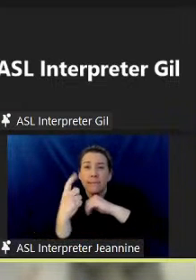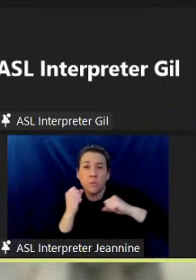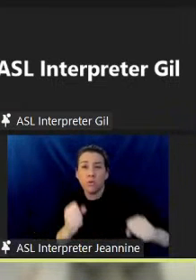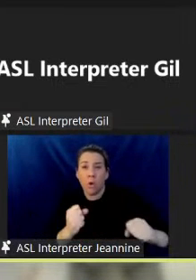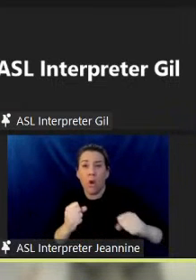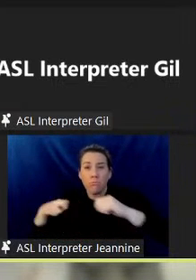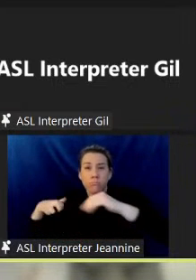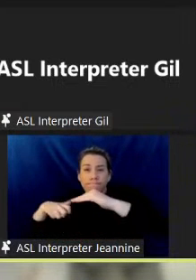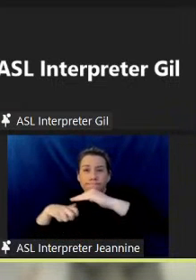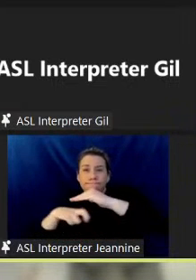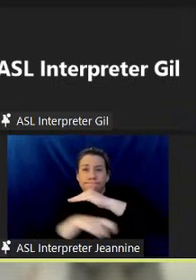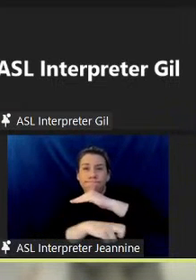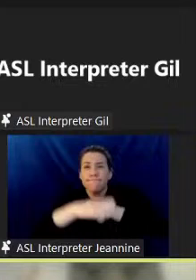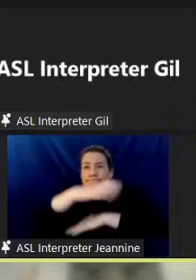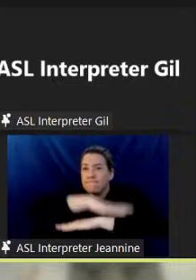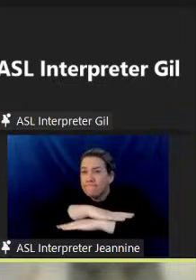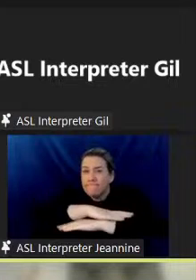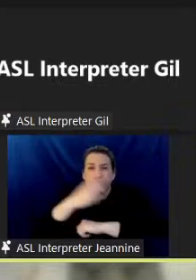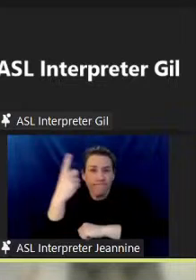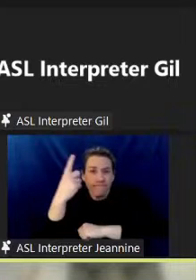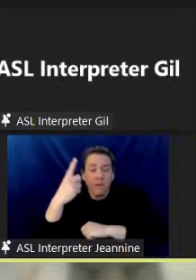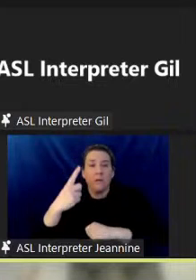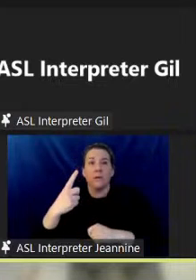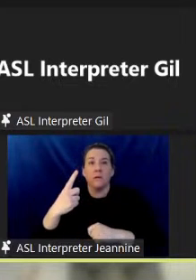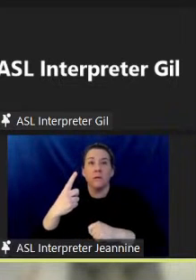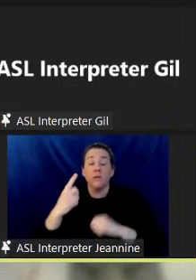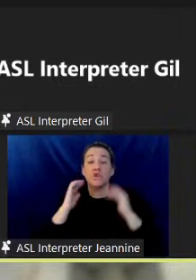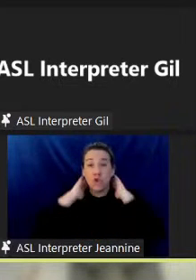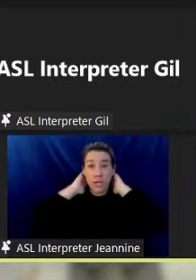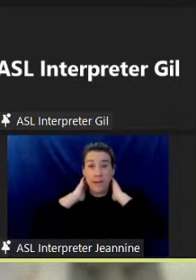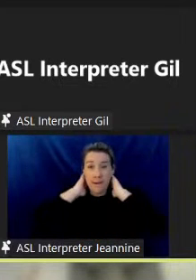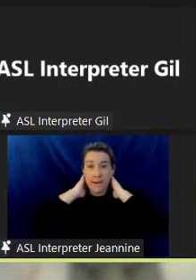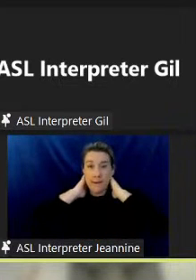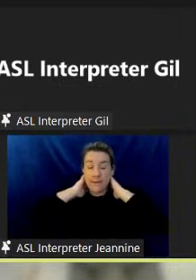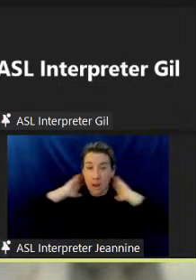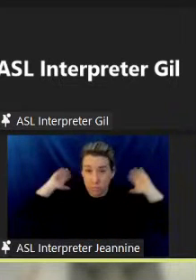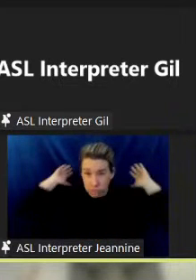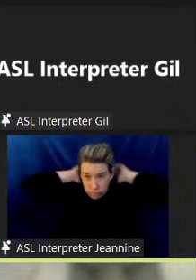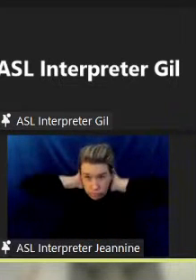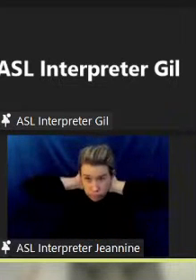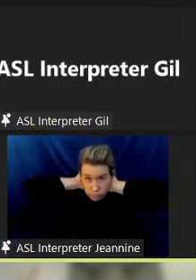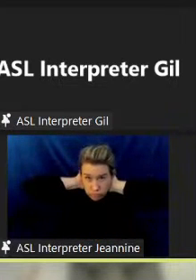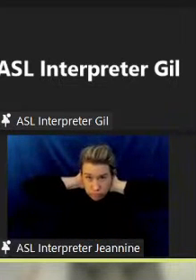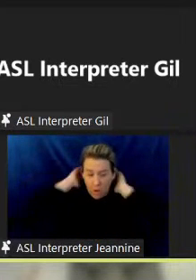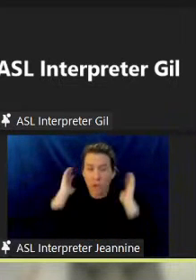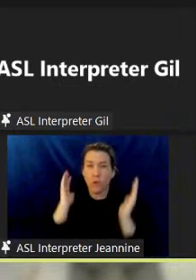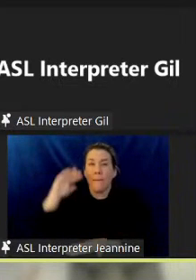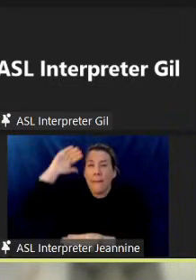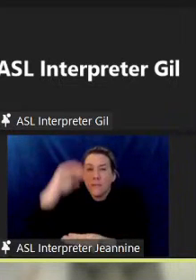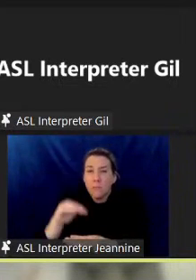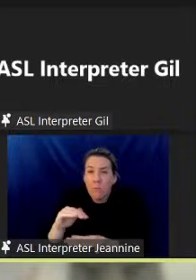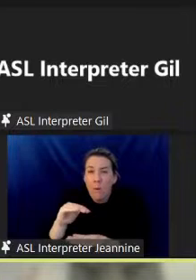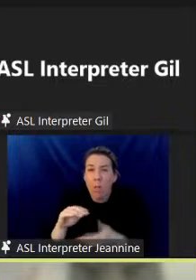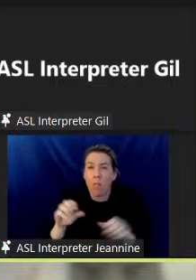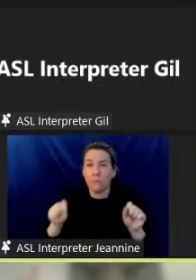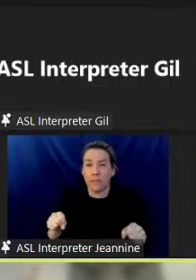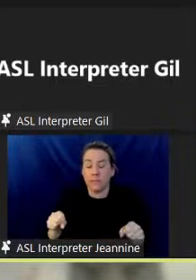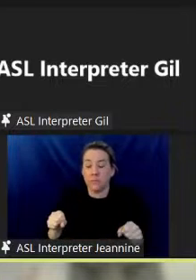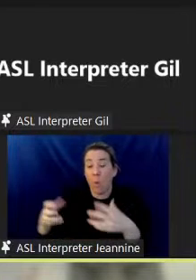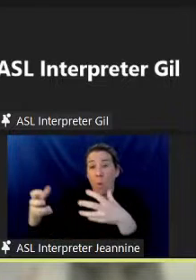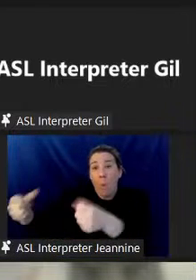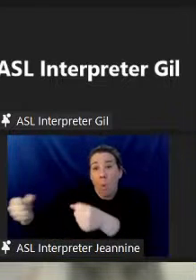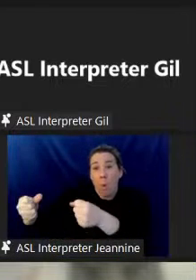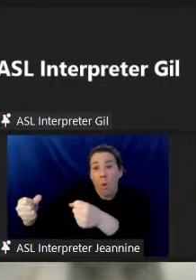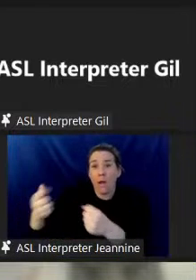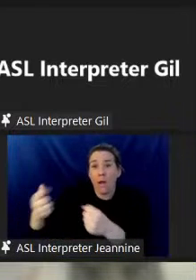sturdy. You want to cover your neck, especially. Make yourself as small as possible. Hold on to something if